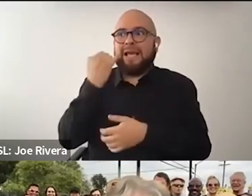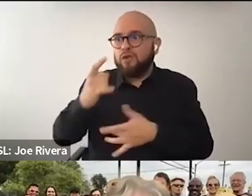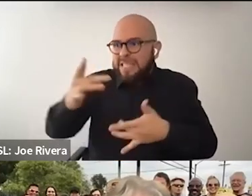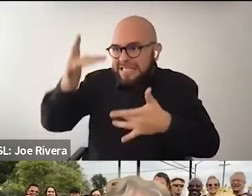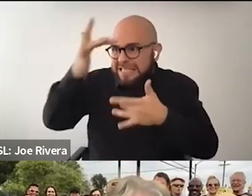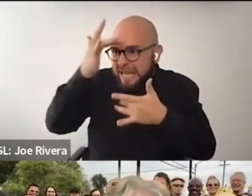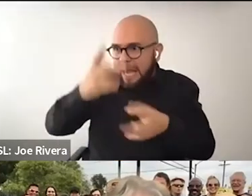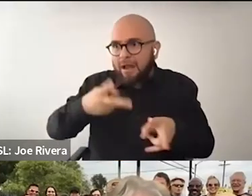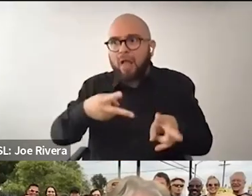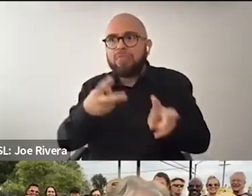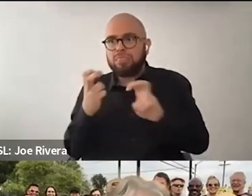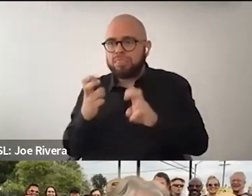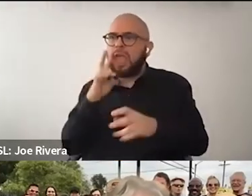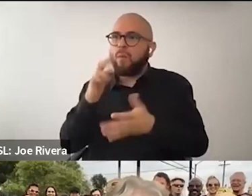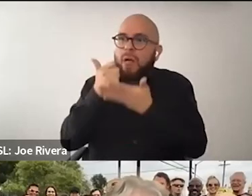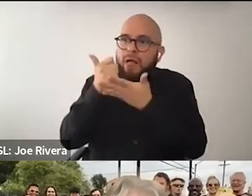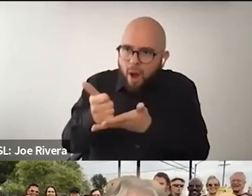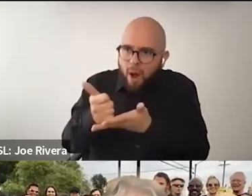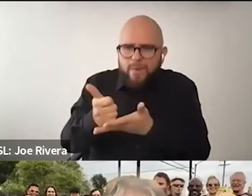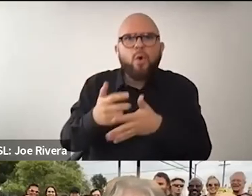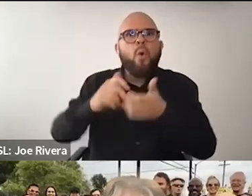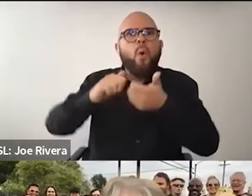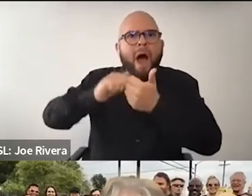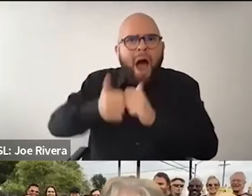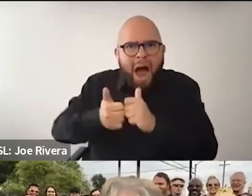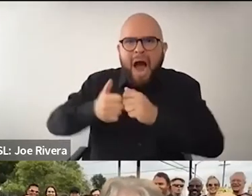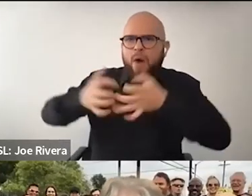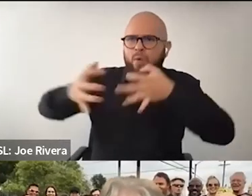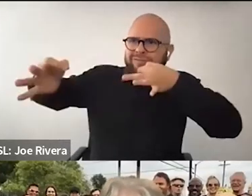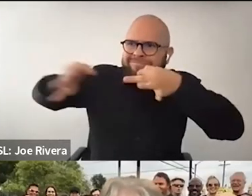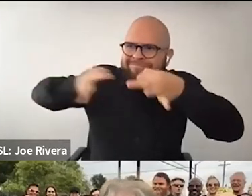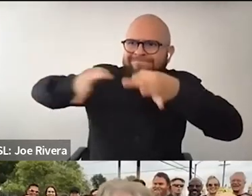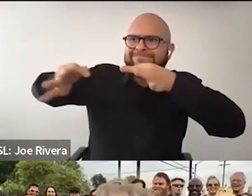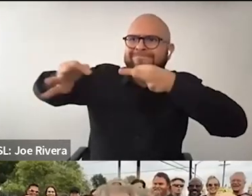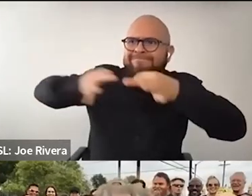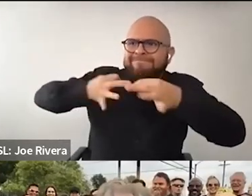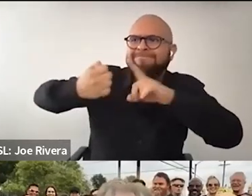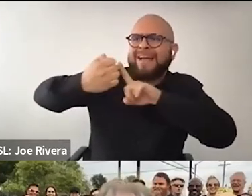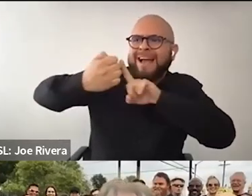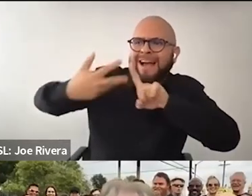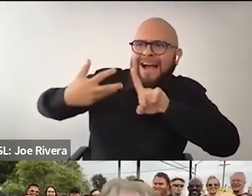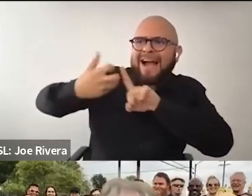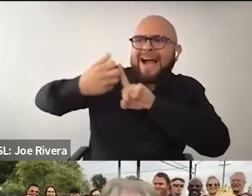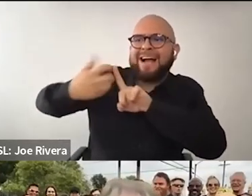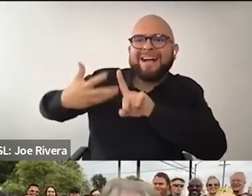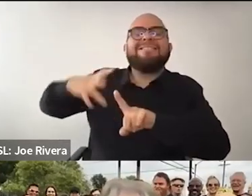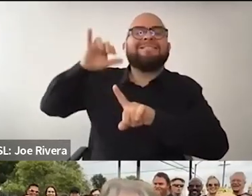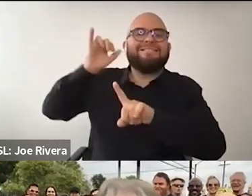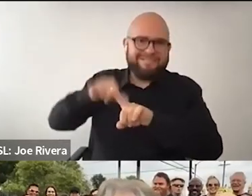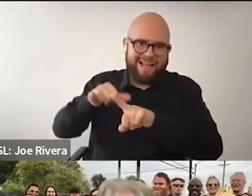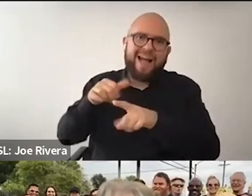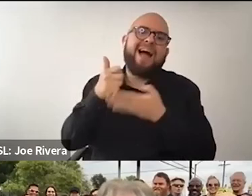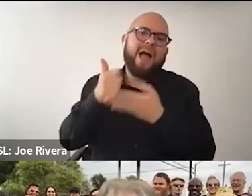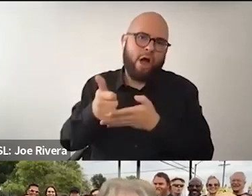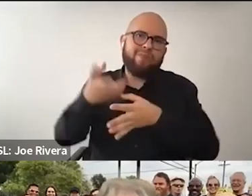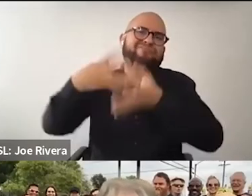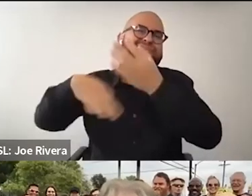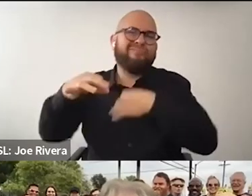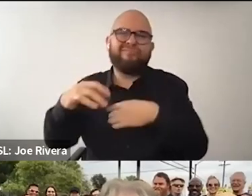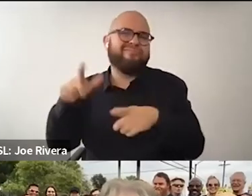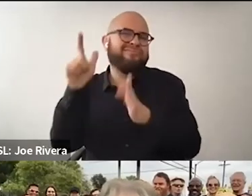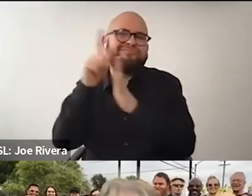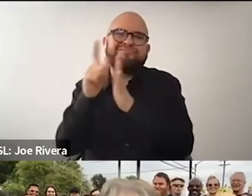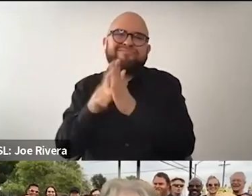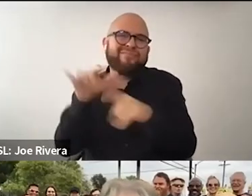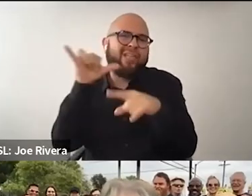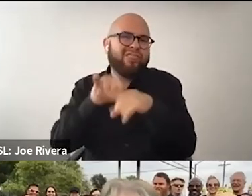you and your family because dot, dot, dot, dot, dot. I found that giving people real life examples like,